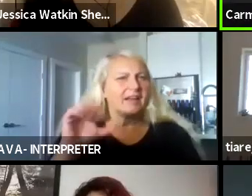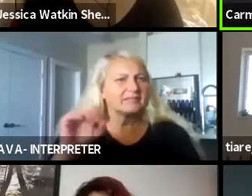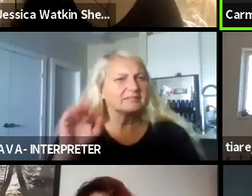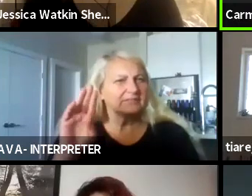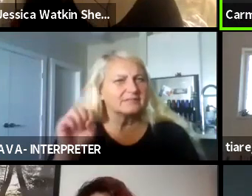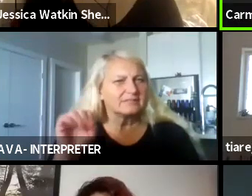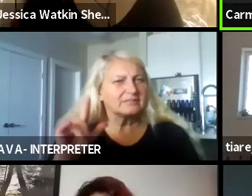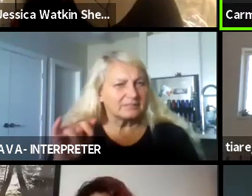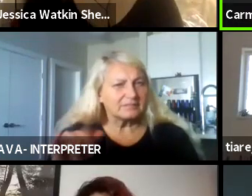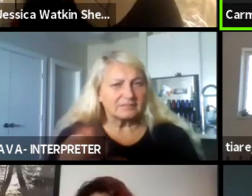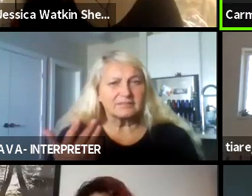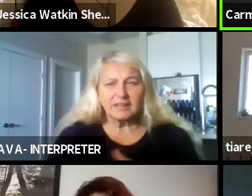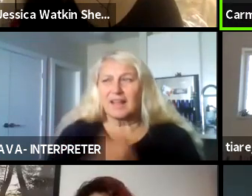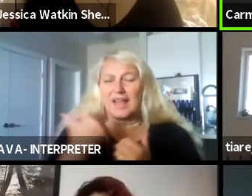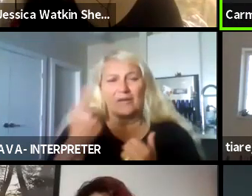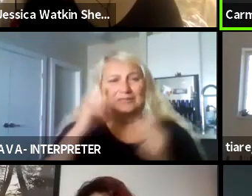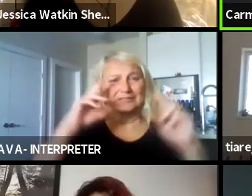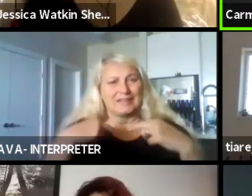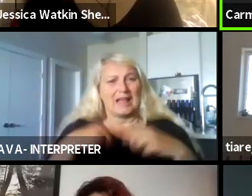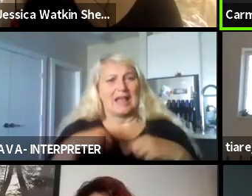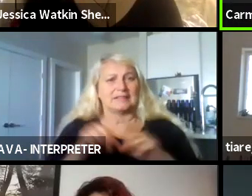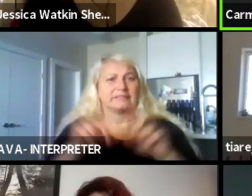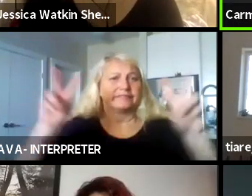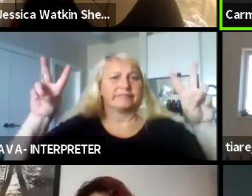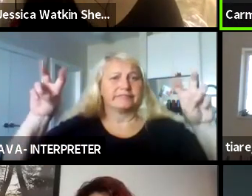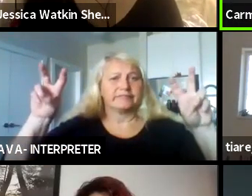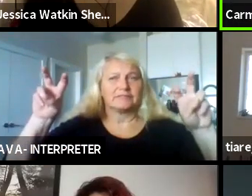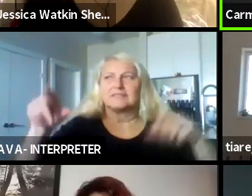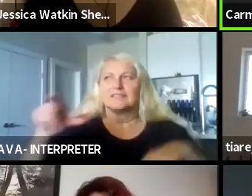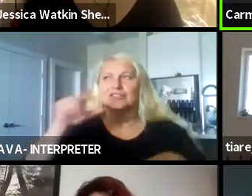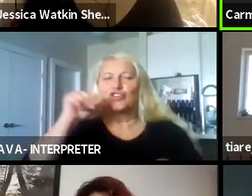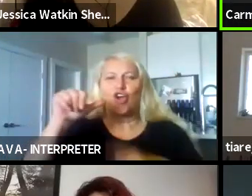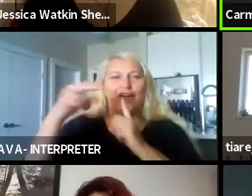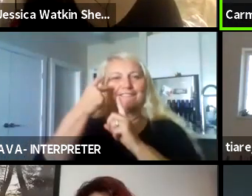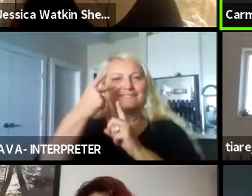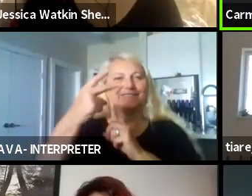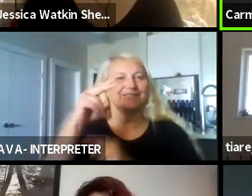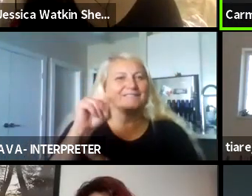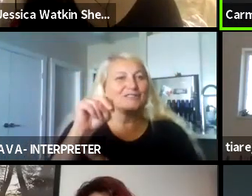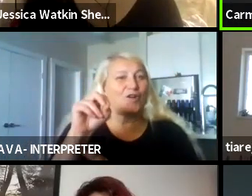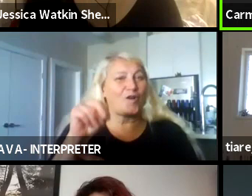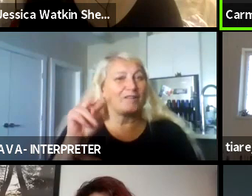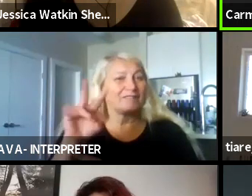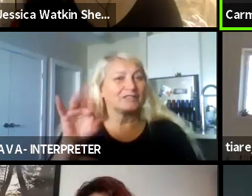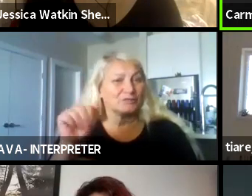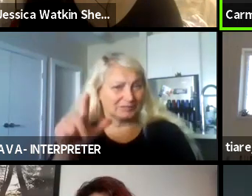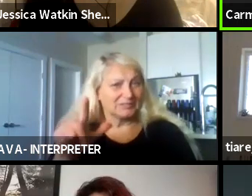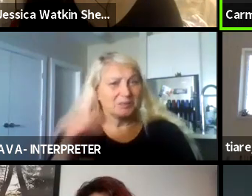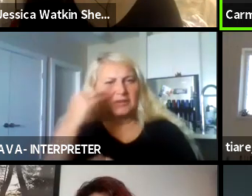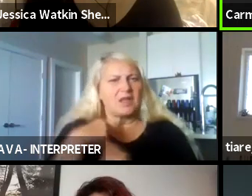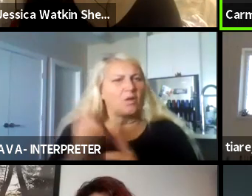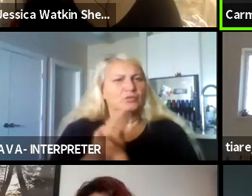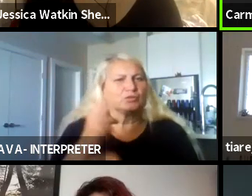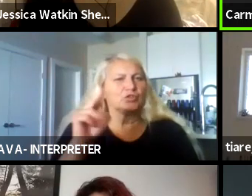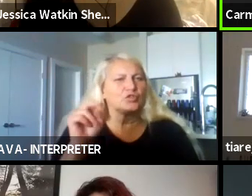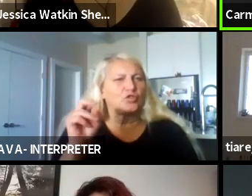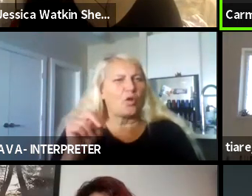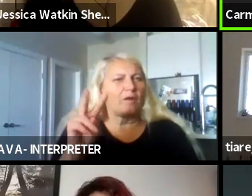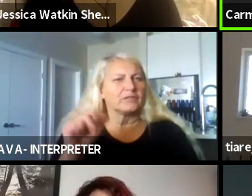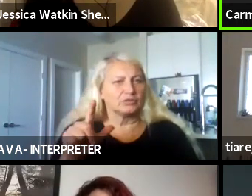I consider myself like a non-visual artist, because I use my non-visual senses as like a